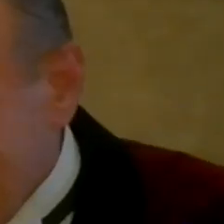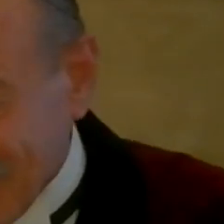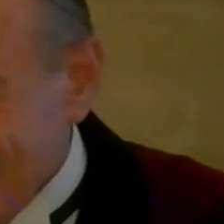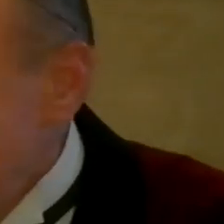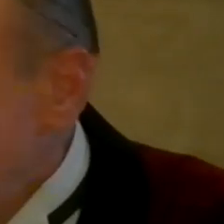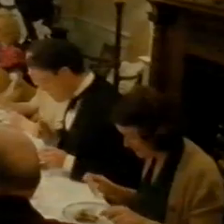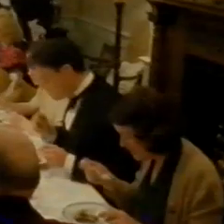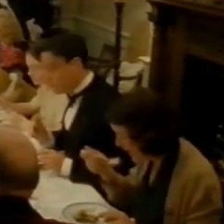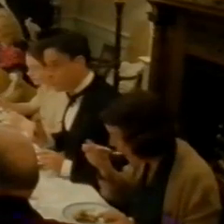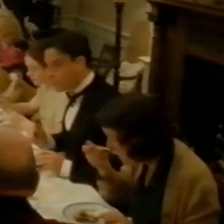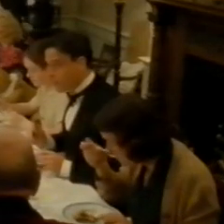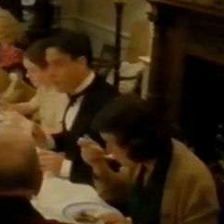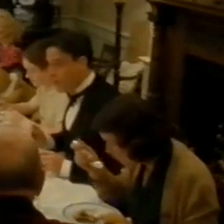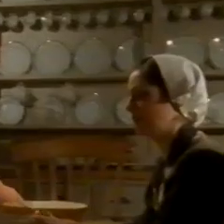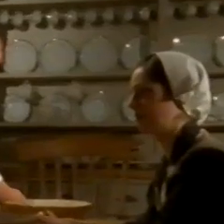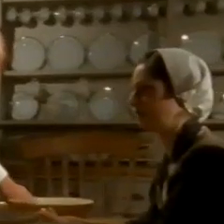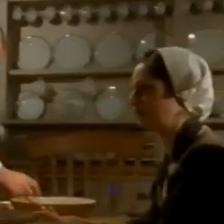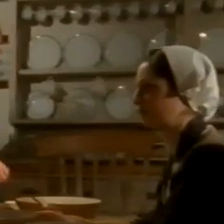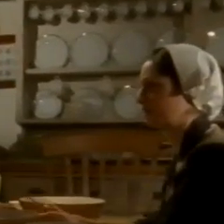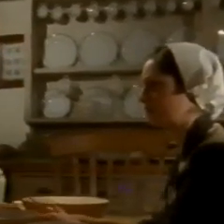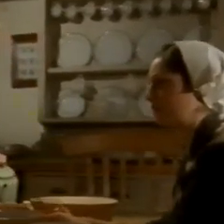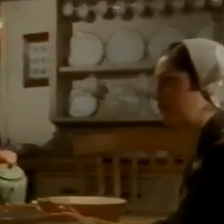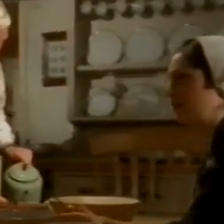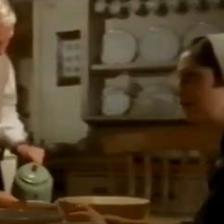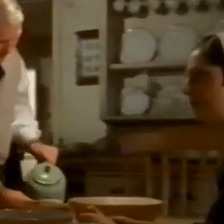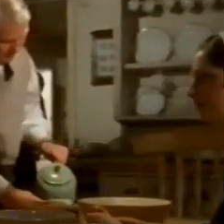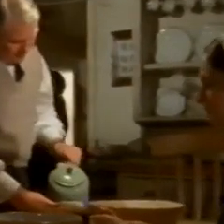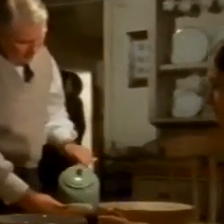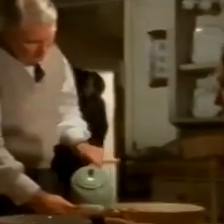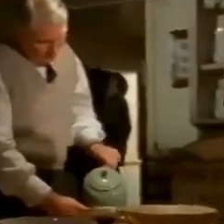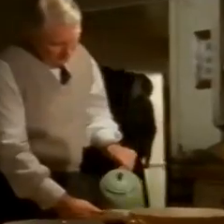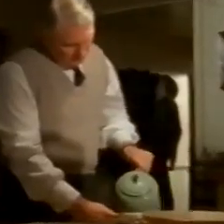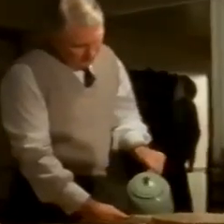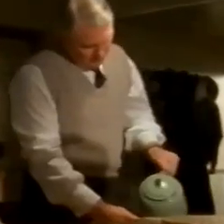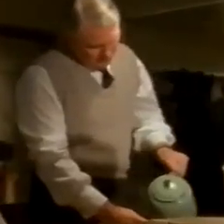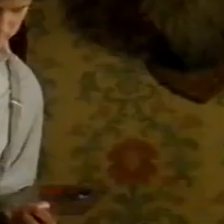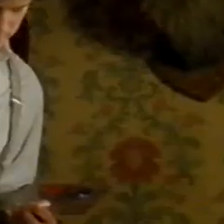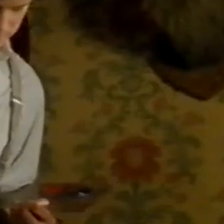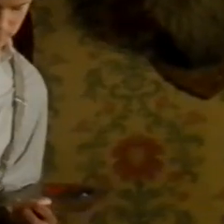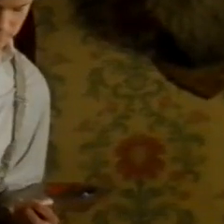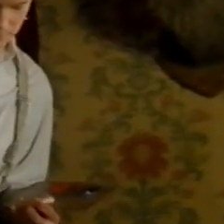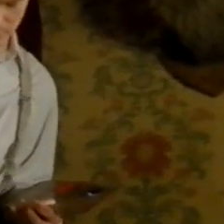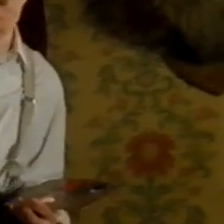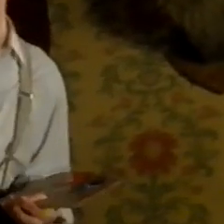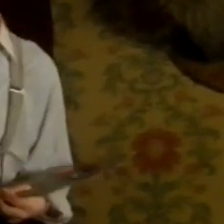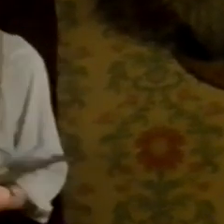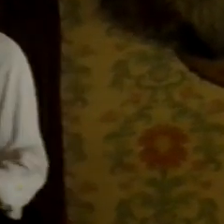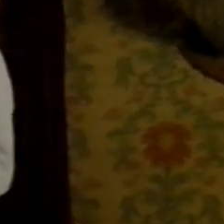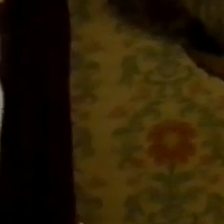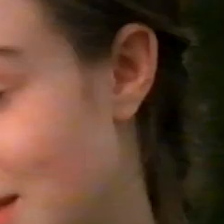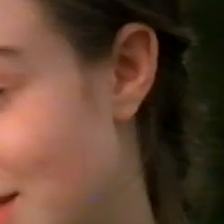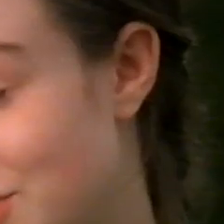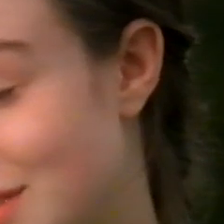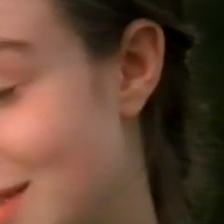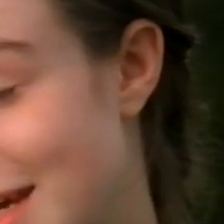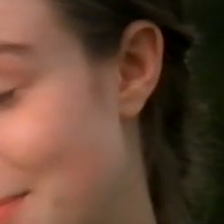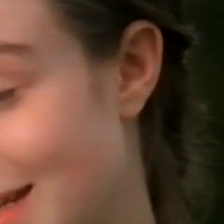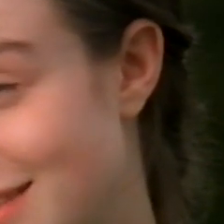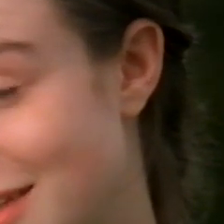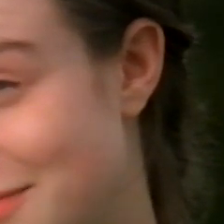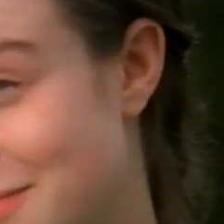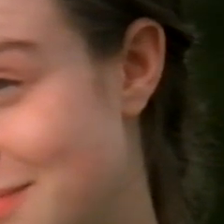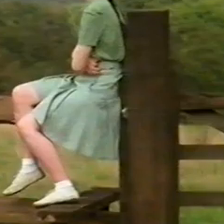summer with the Cazalettes. How many more coming, Mrs. Cripps? It's meant that his master decides to invite. As they reveal their dreams. I think you